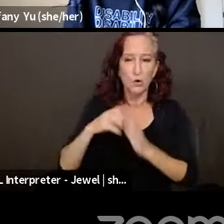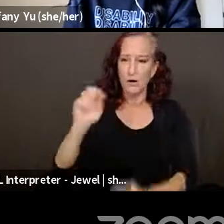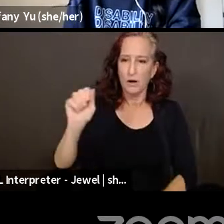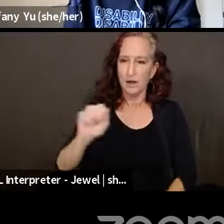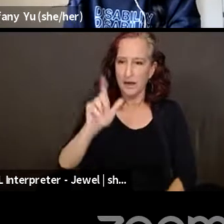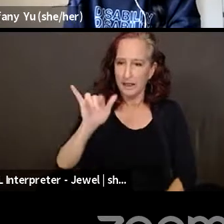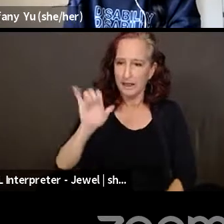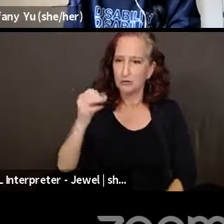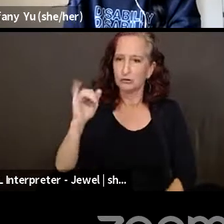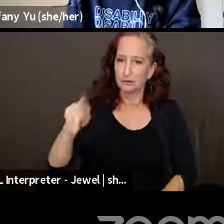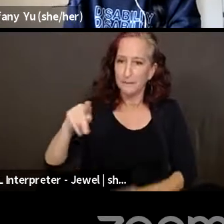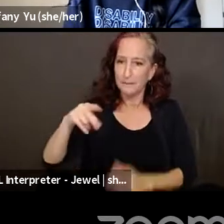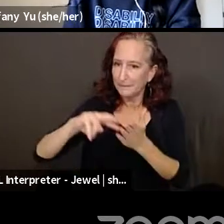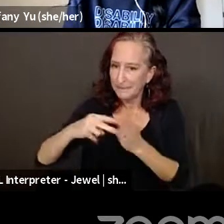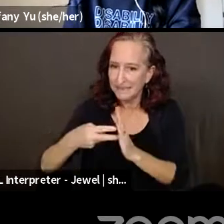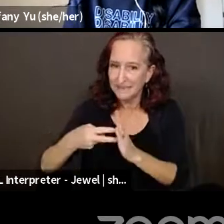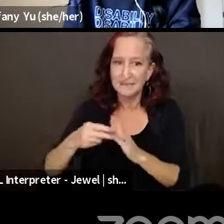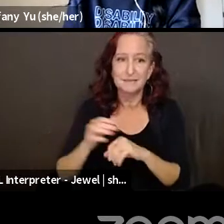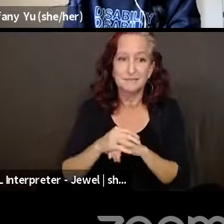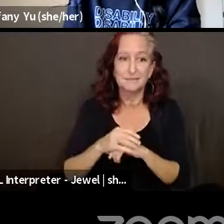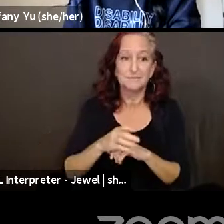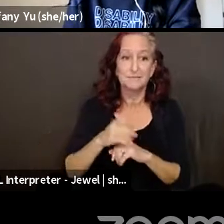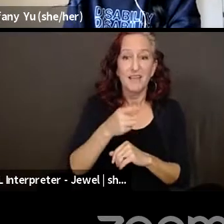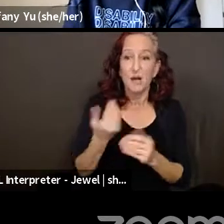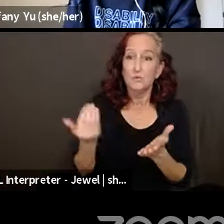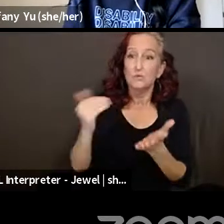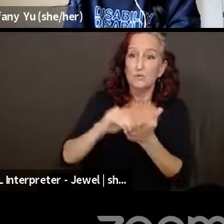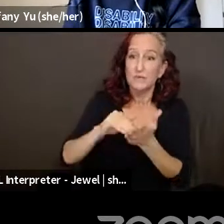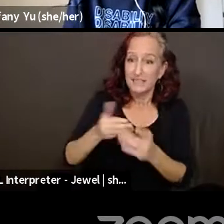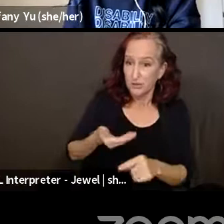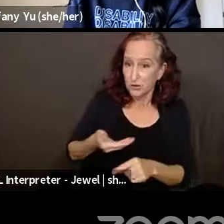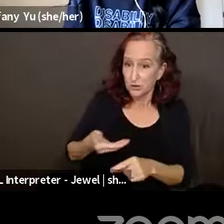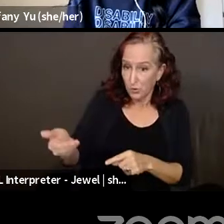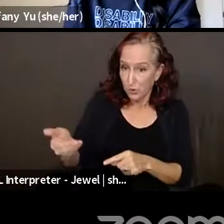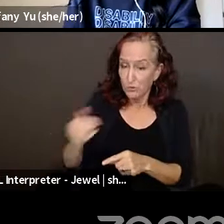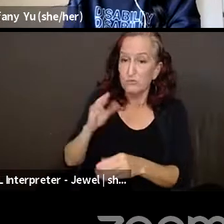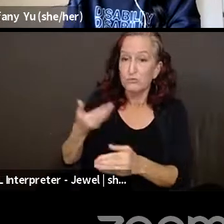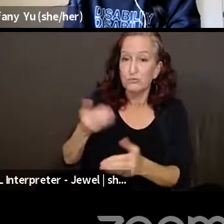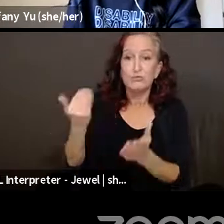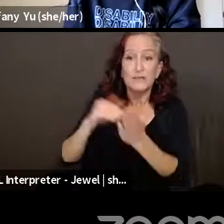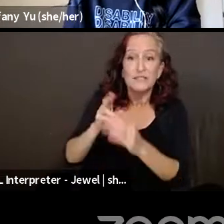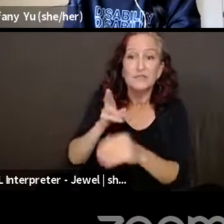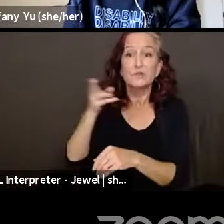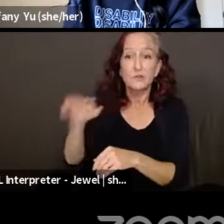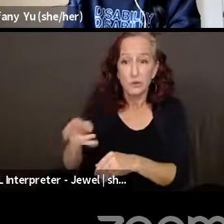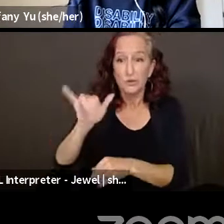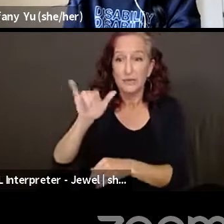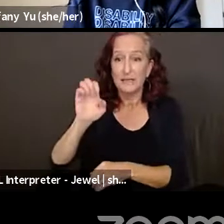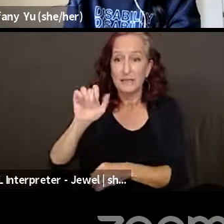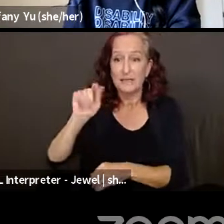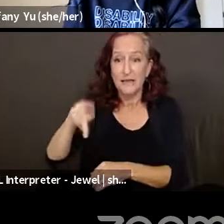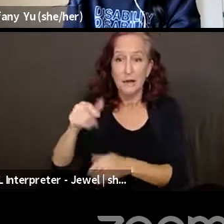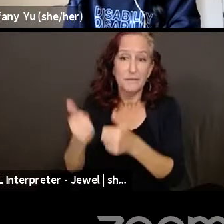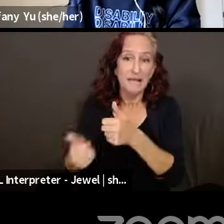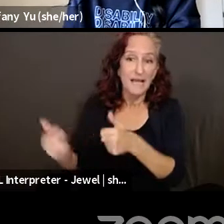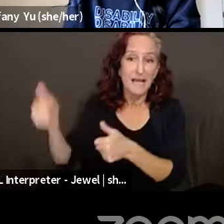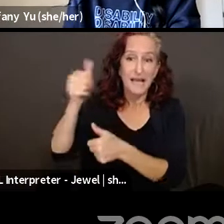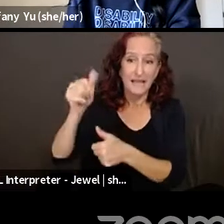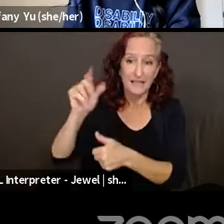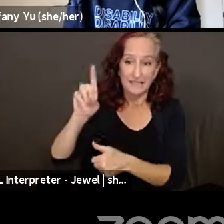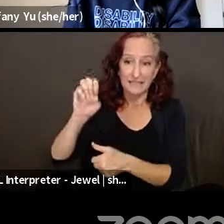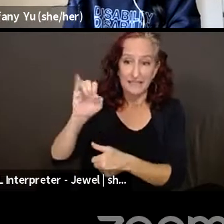I got the call to rejoin Yelp to be their first head of diversity and inclusion, I was holding meetings